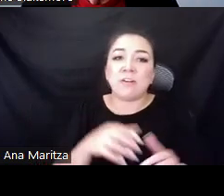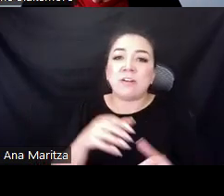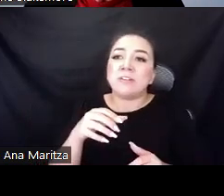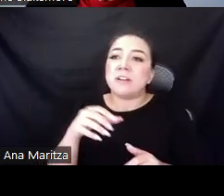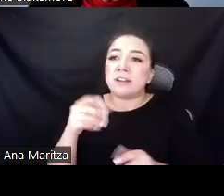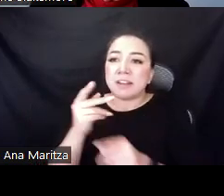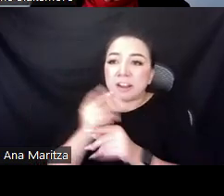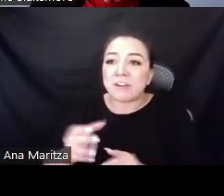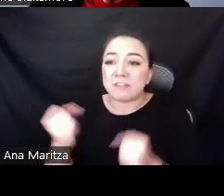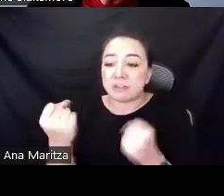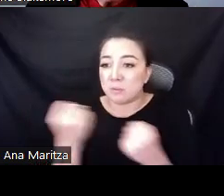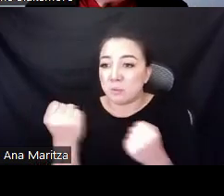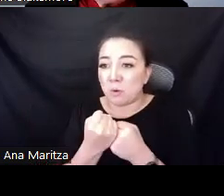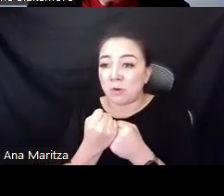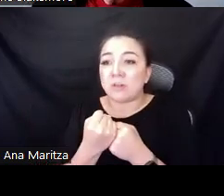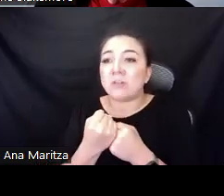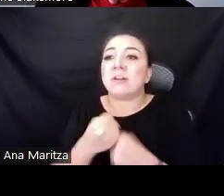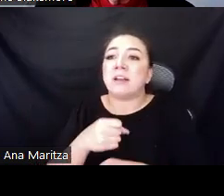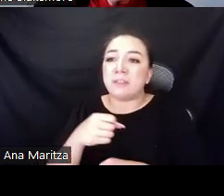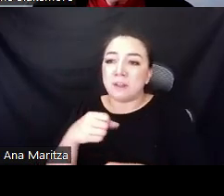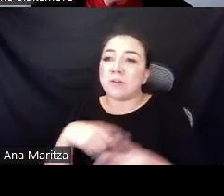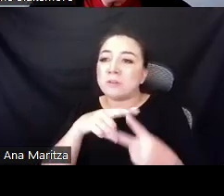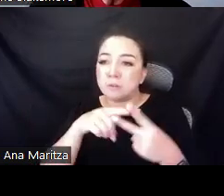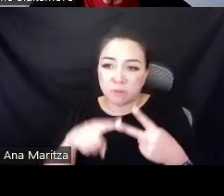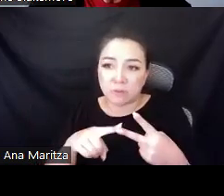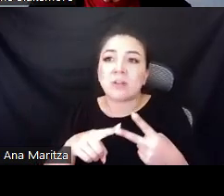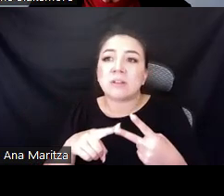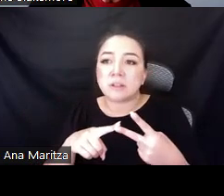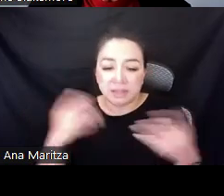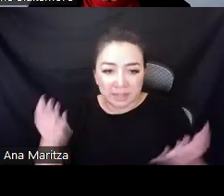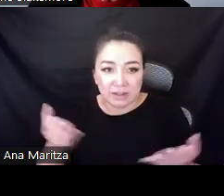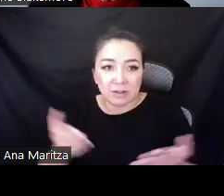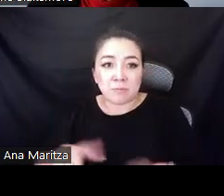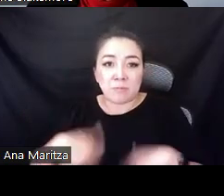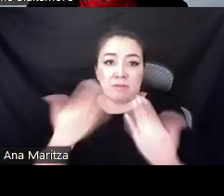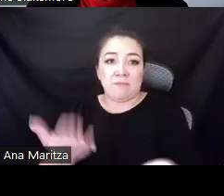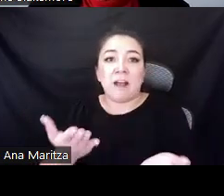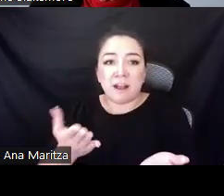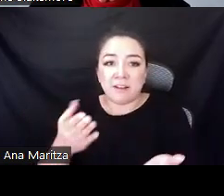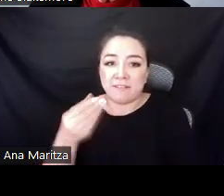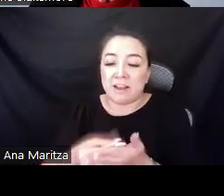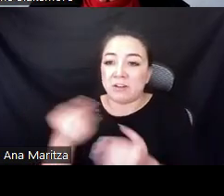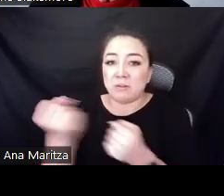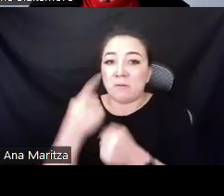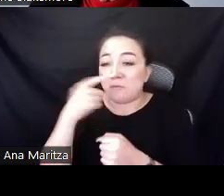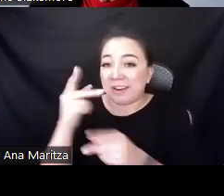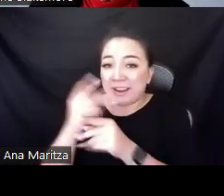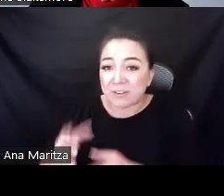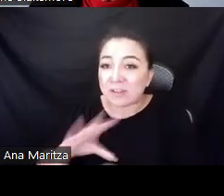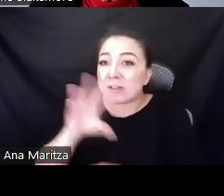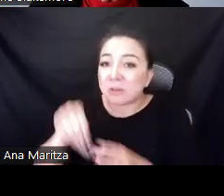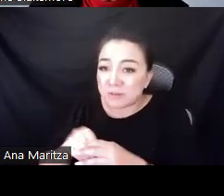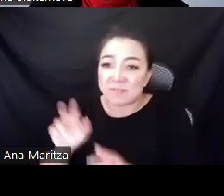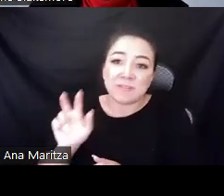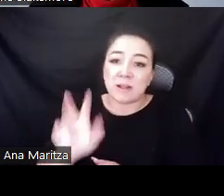support. And there are 2 things here: provide financial support for caregivers, including